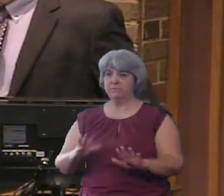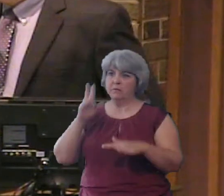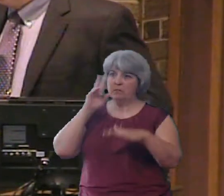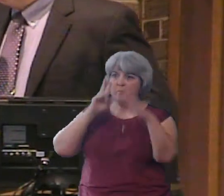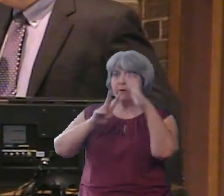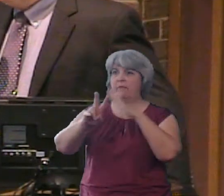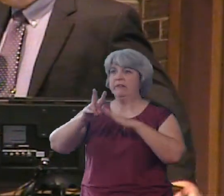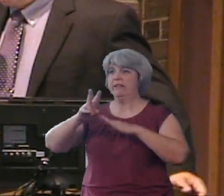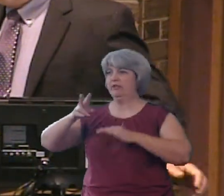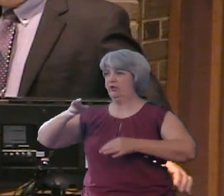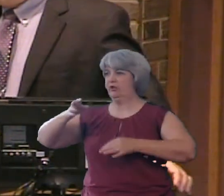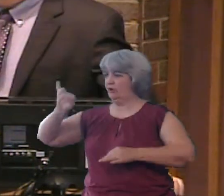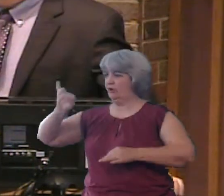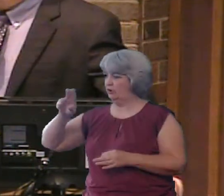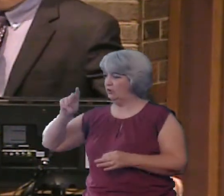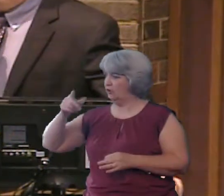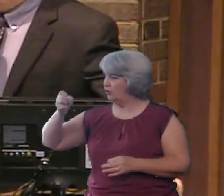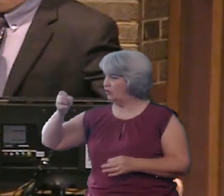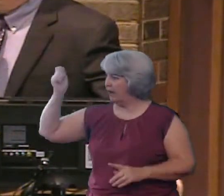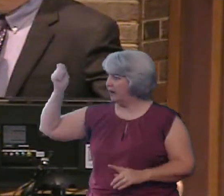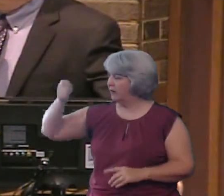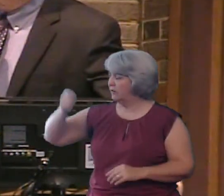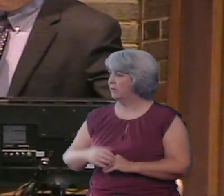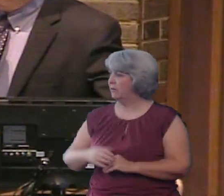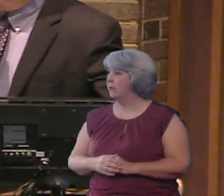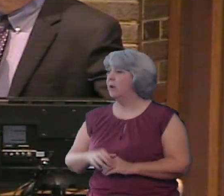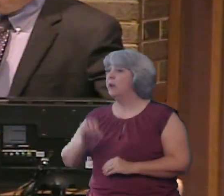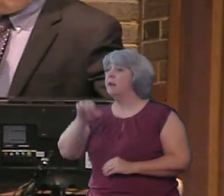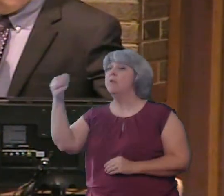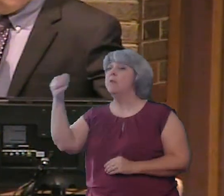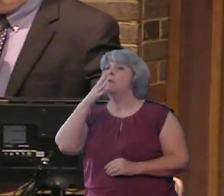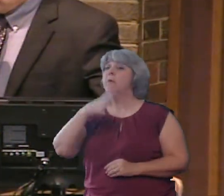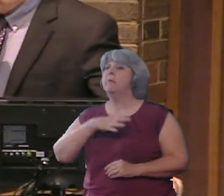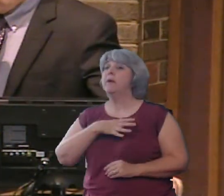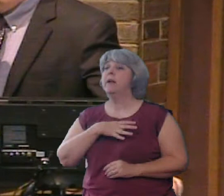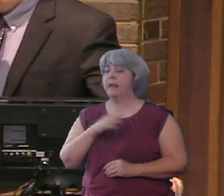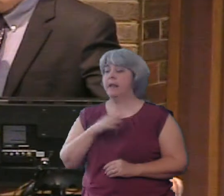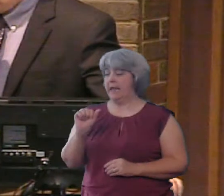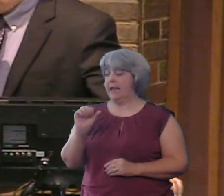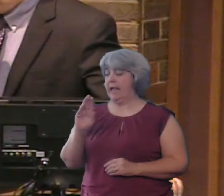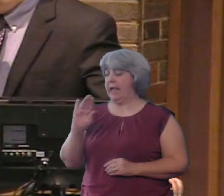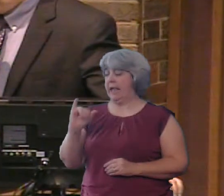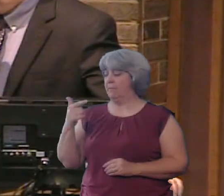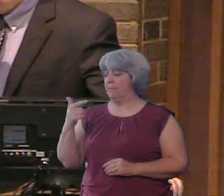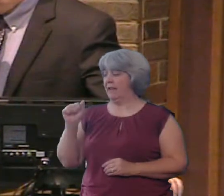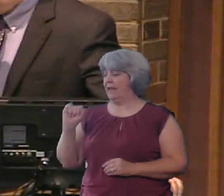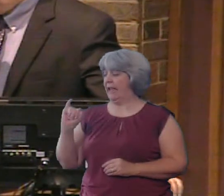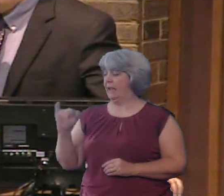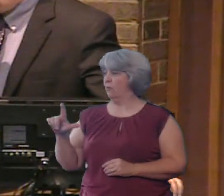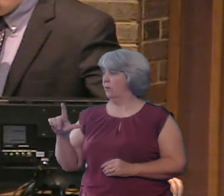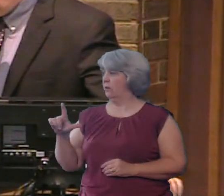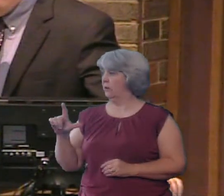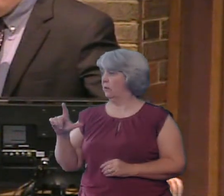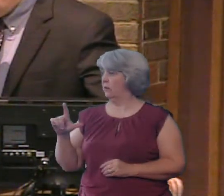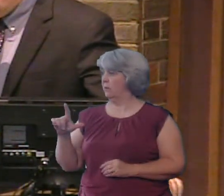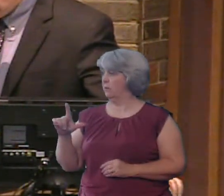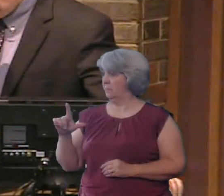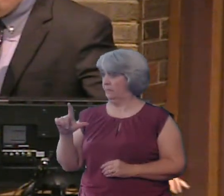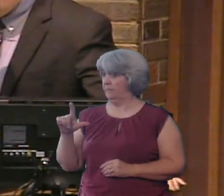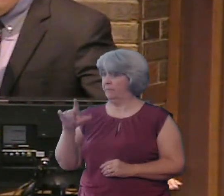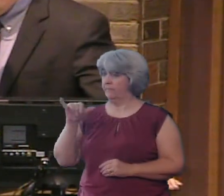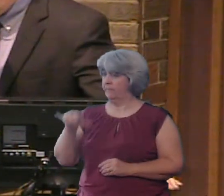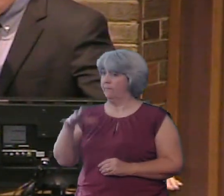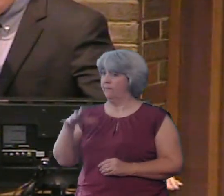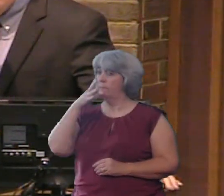Or maybe you would think of Abigail, a woman that we're going to find in the circle